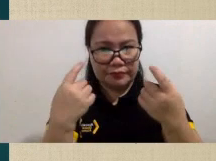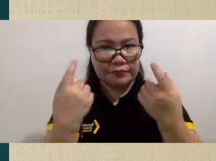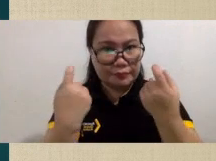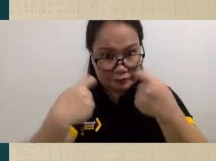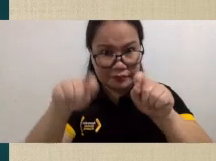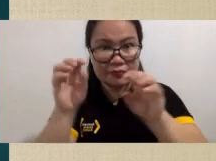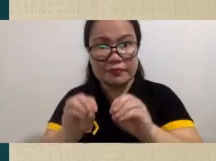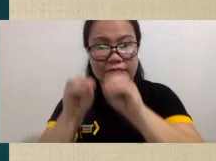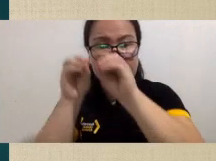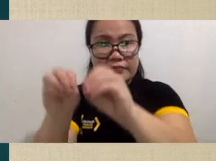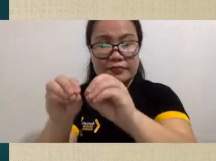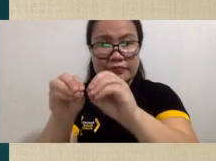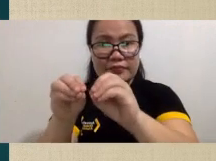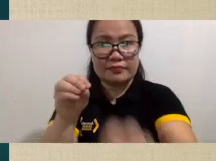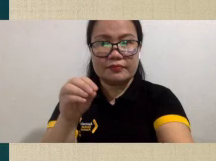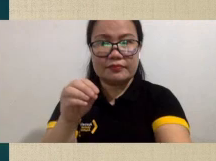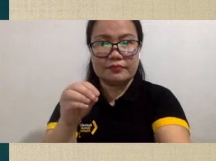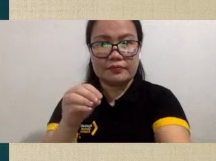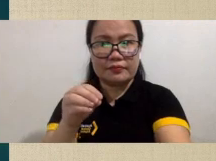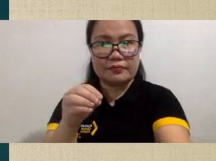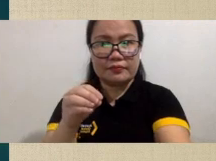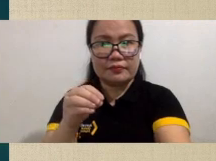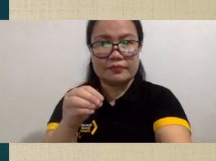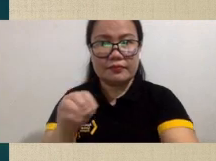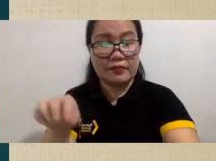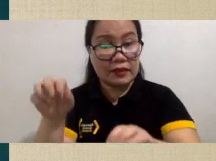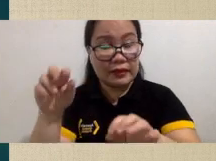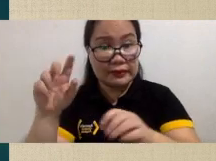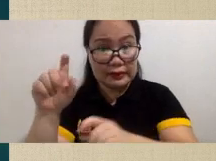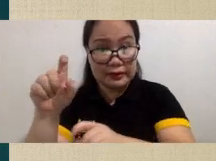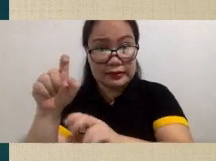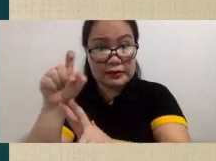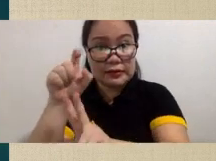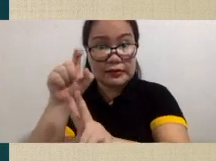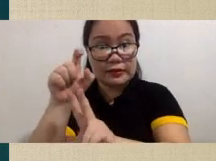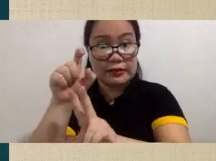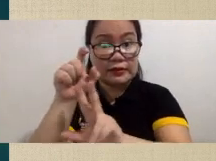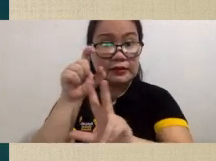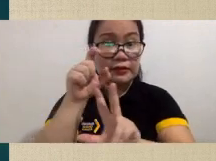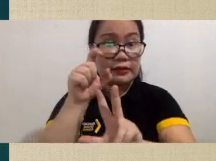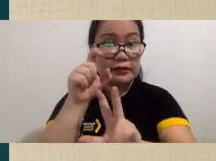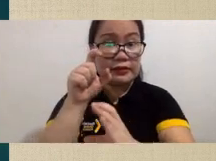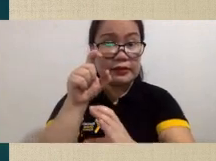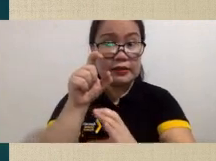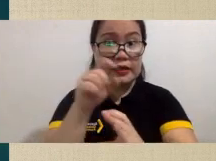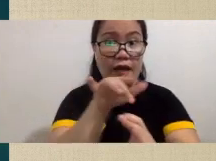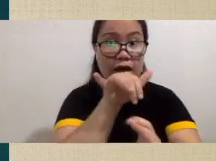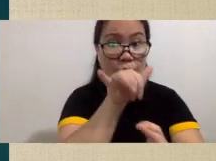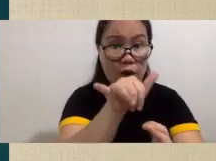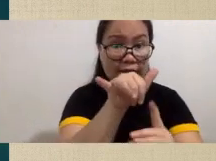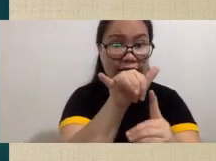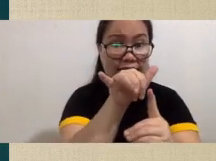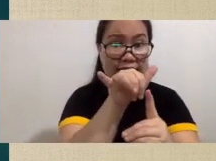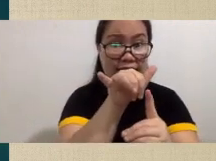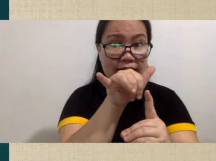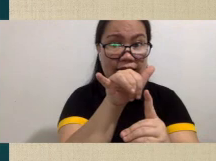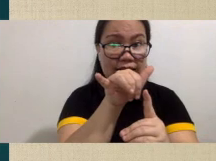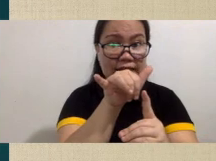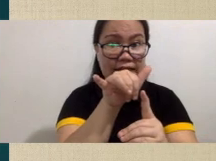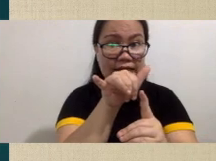form. Okay? So, supply natin. Your x is 3c. Your y or yung last term natin is